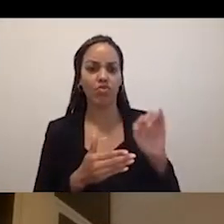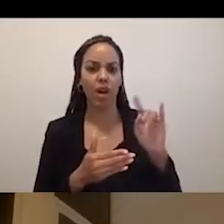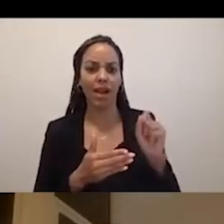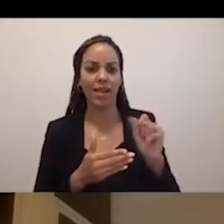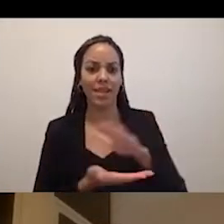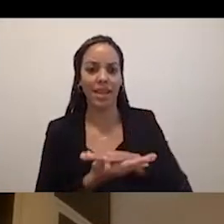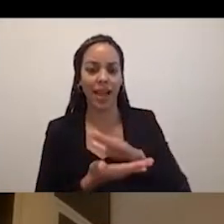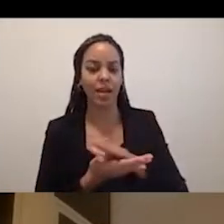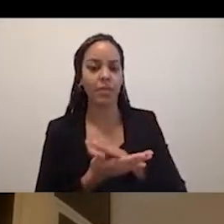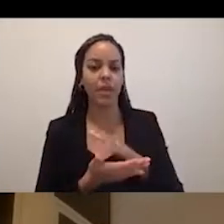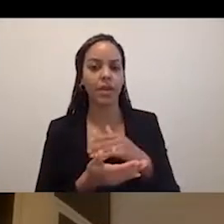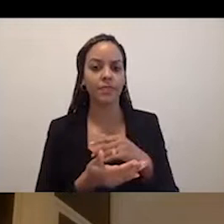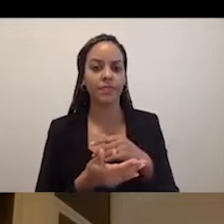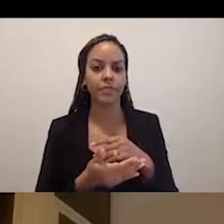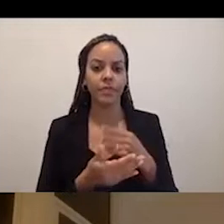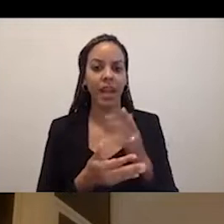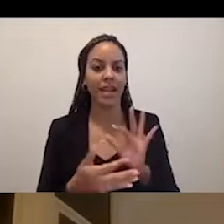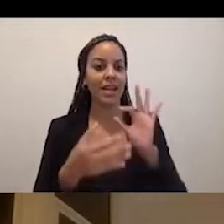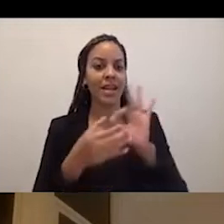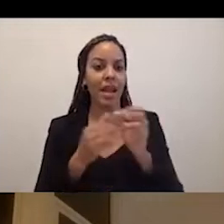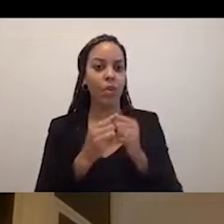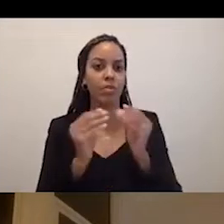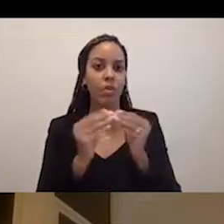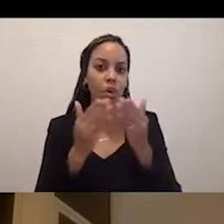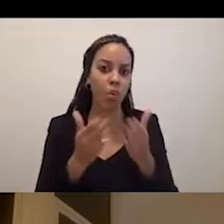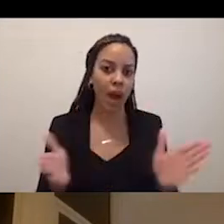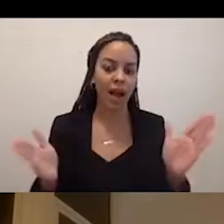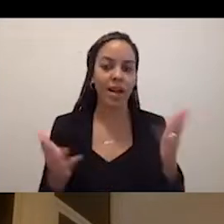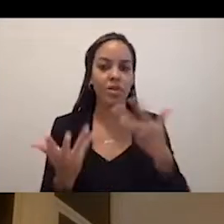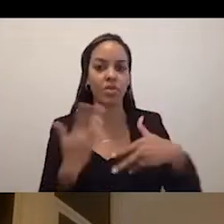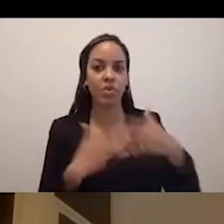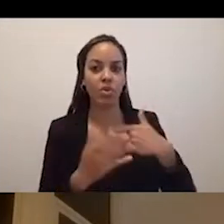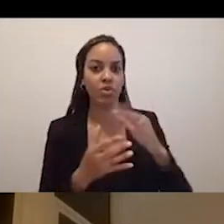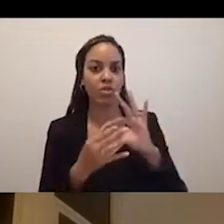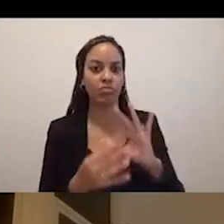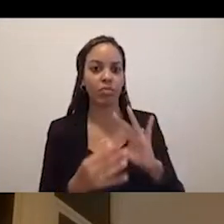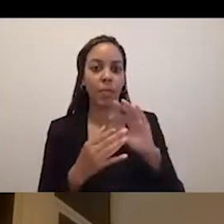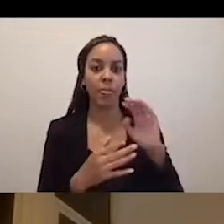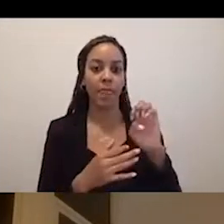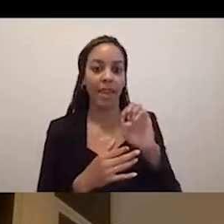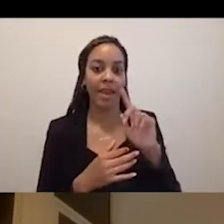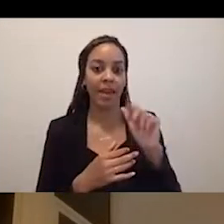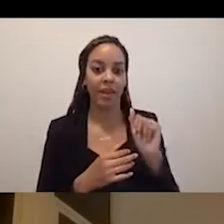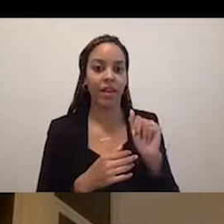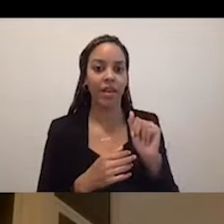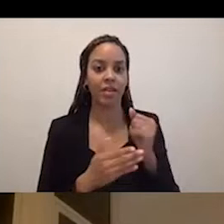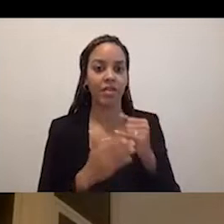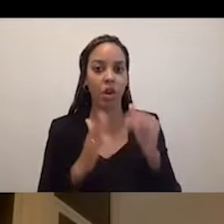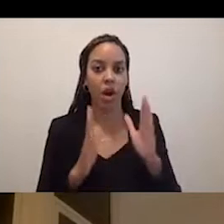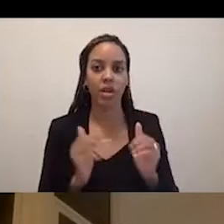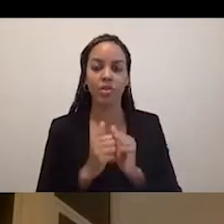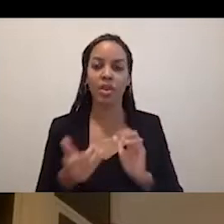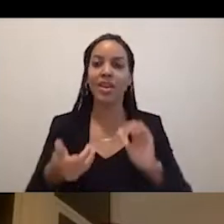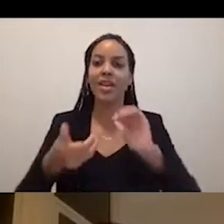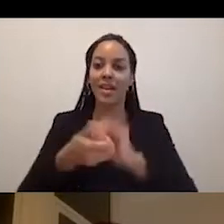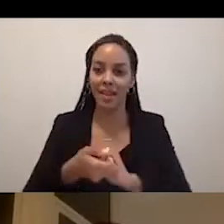with a wider social sphere. And Elke is an artist who has a collaborative practice herself and